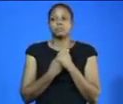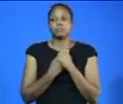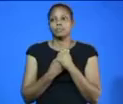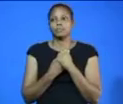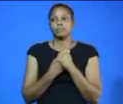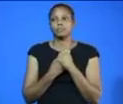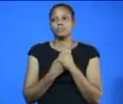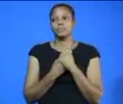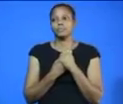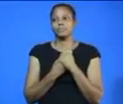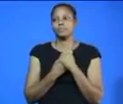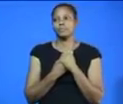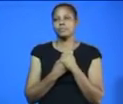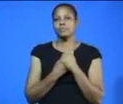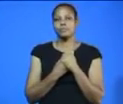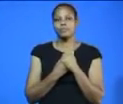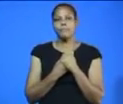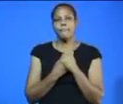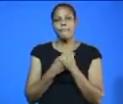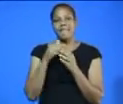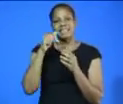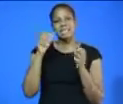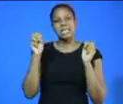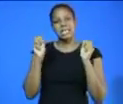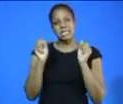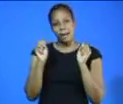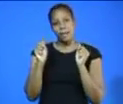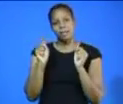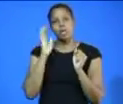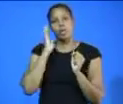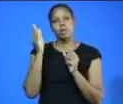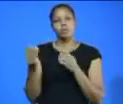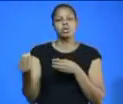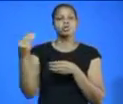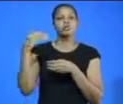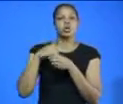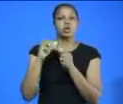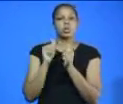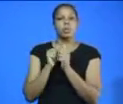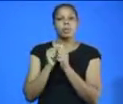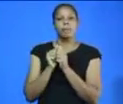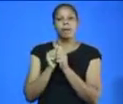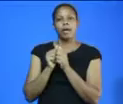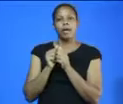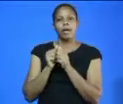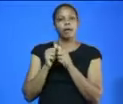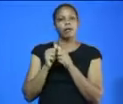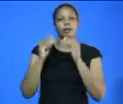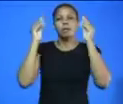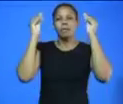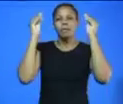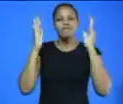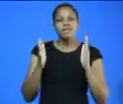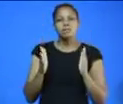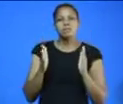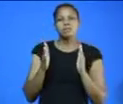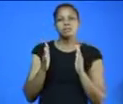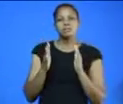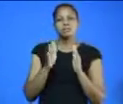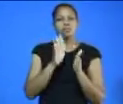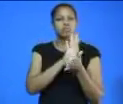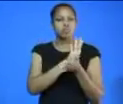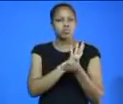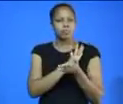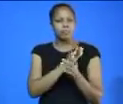this coming Sabbath, I will be joining with my professor and teacher at school.